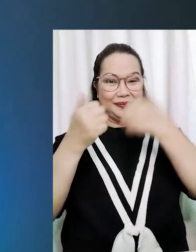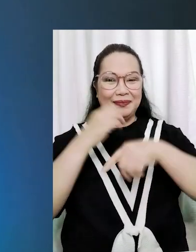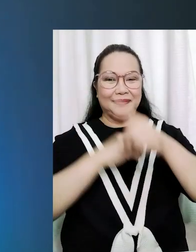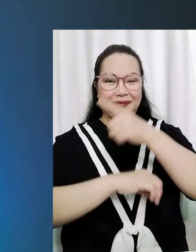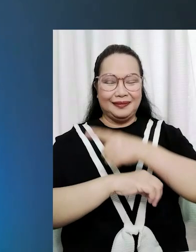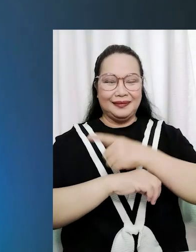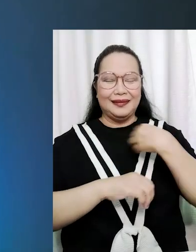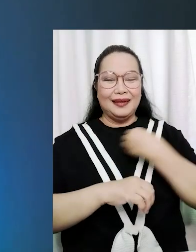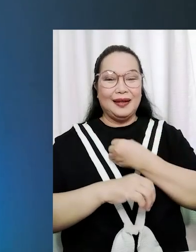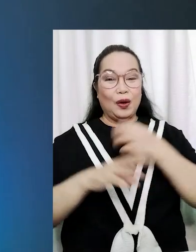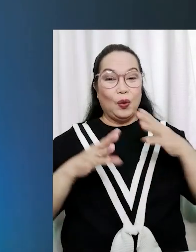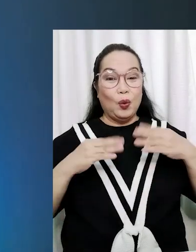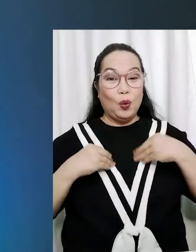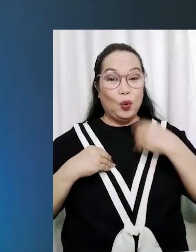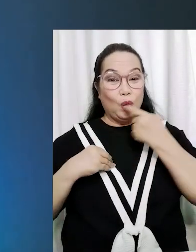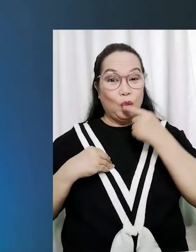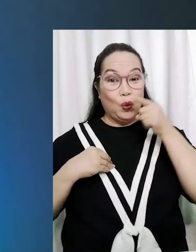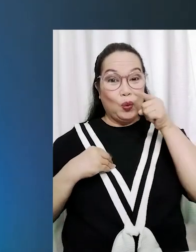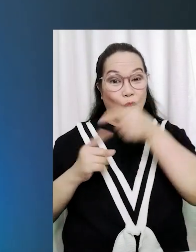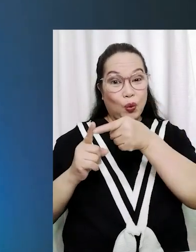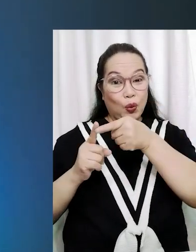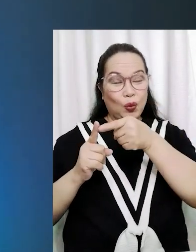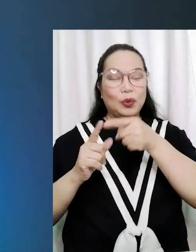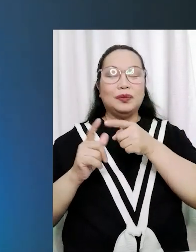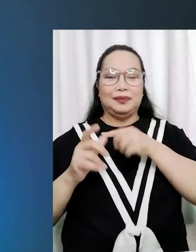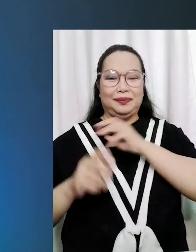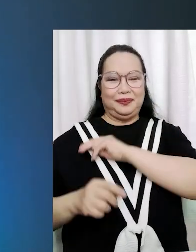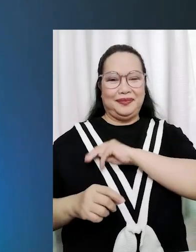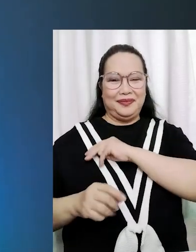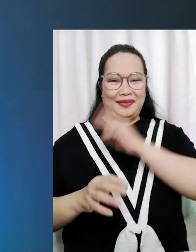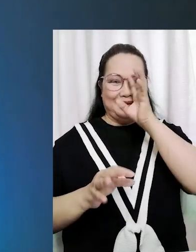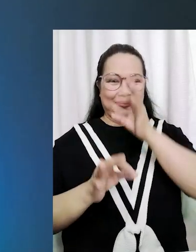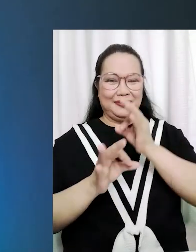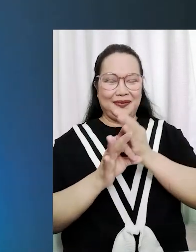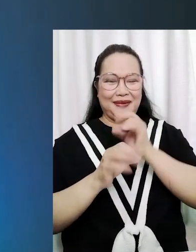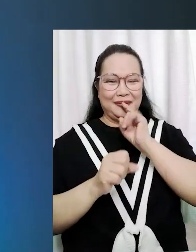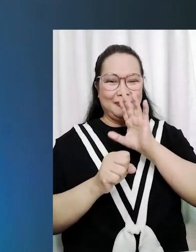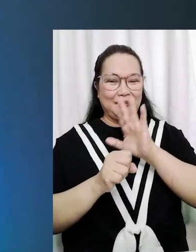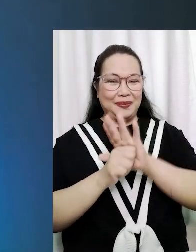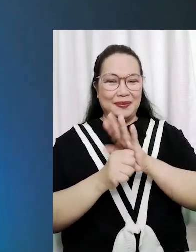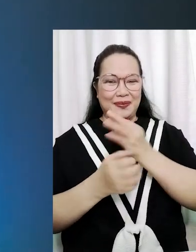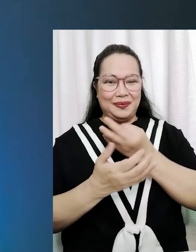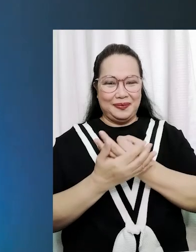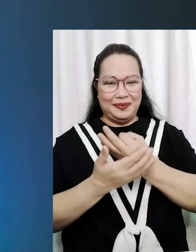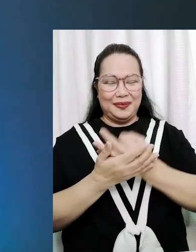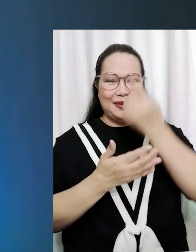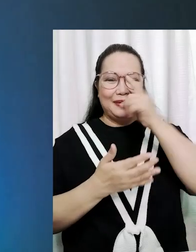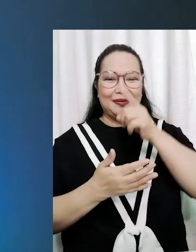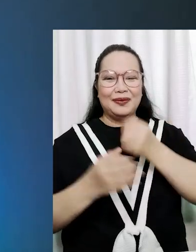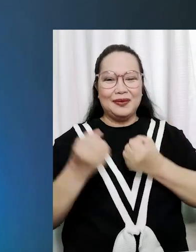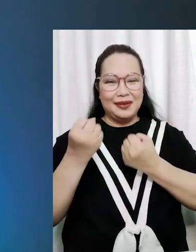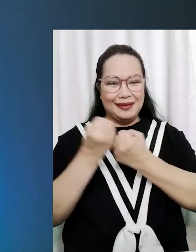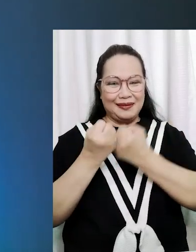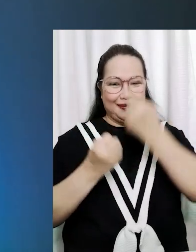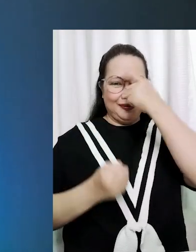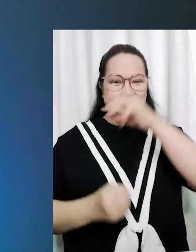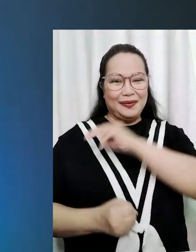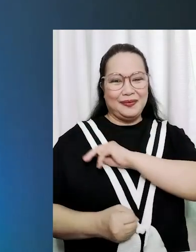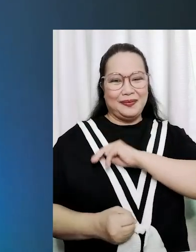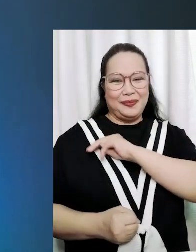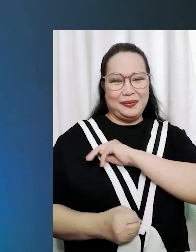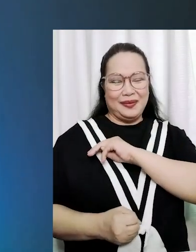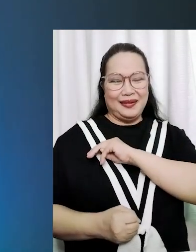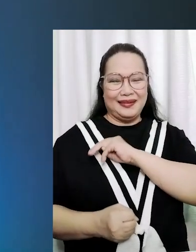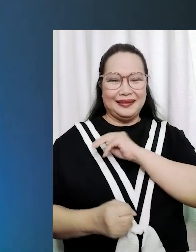our recipient is our Missions Faith Promise Funds. That is the support for some